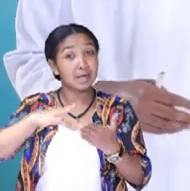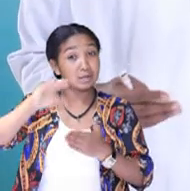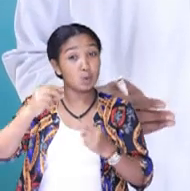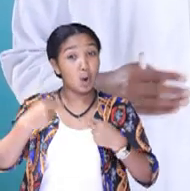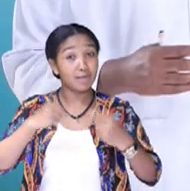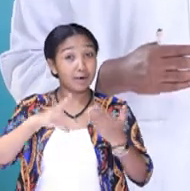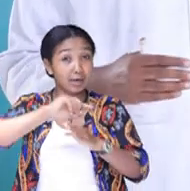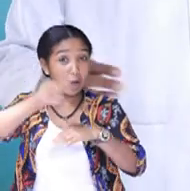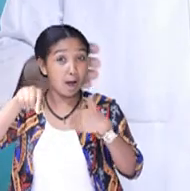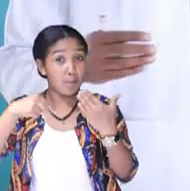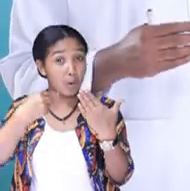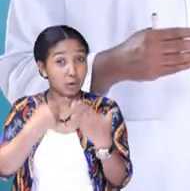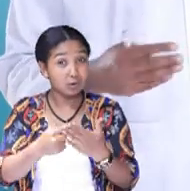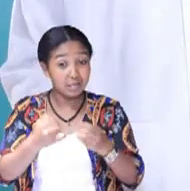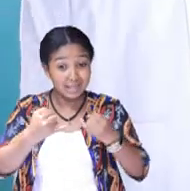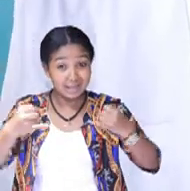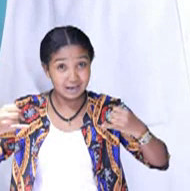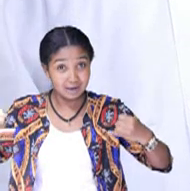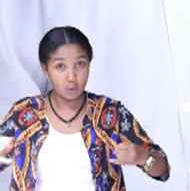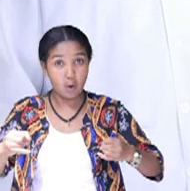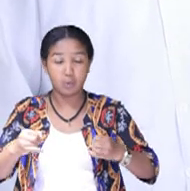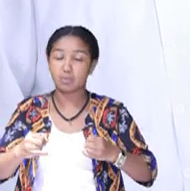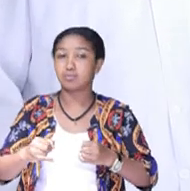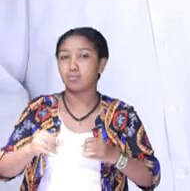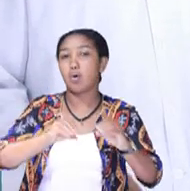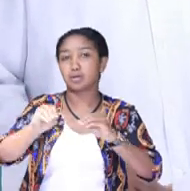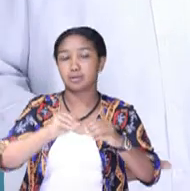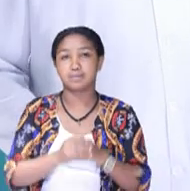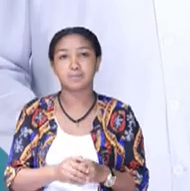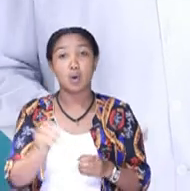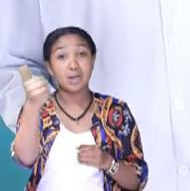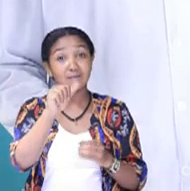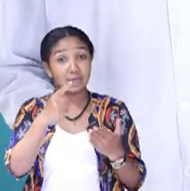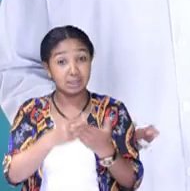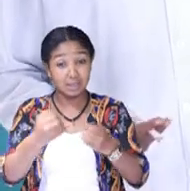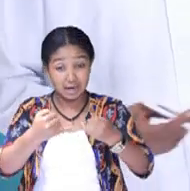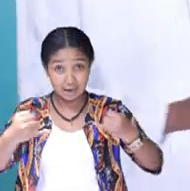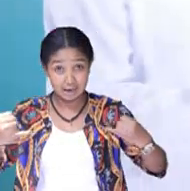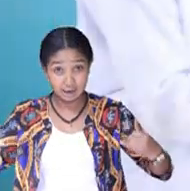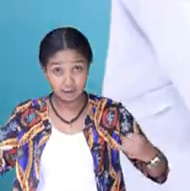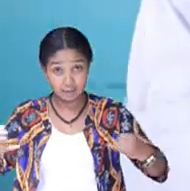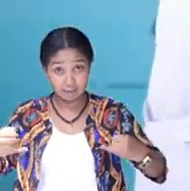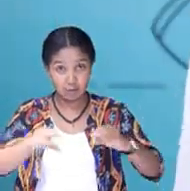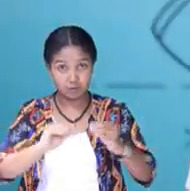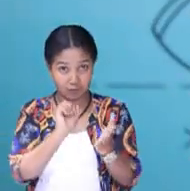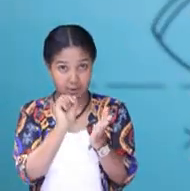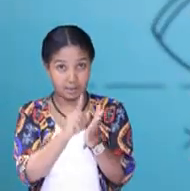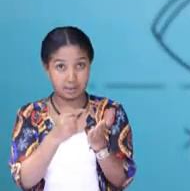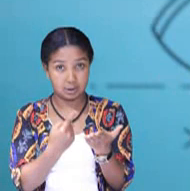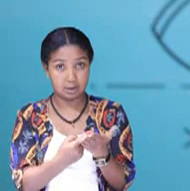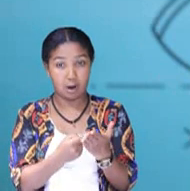lesson you have learned about a linear or a translational motion. Whenever you take a linear motion, suppose here if you